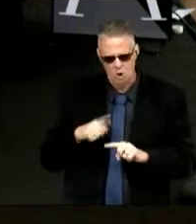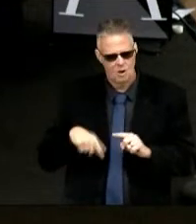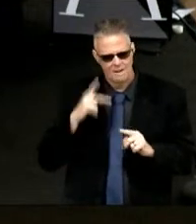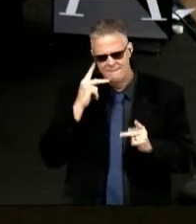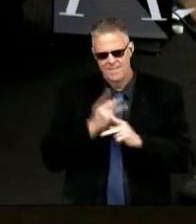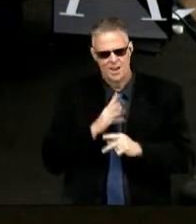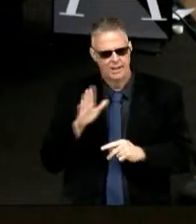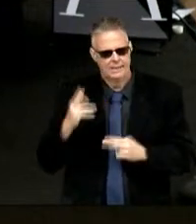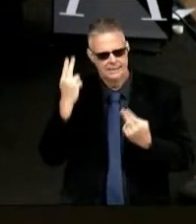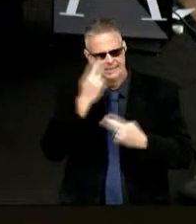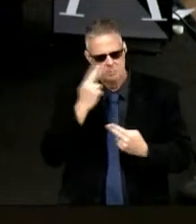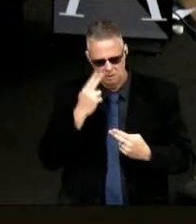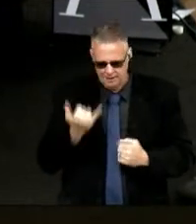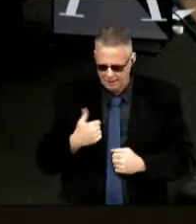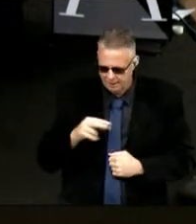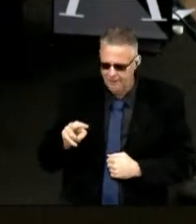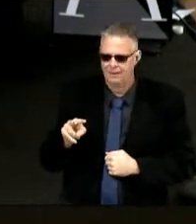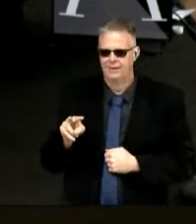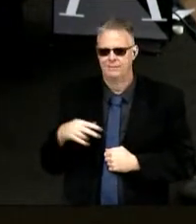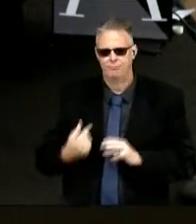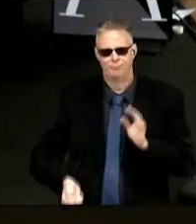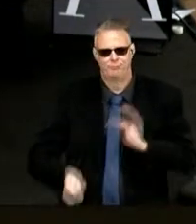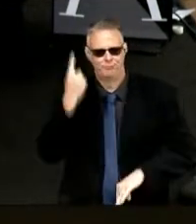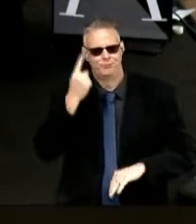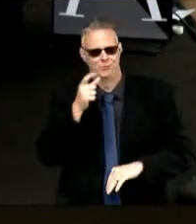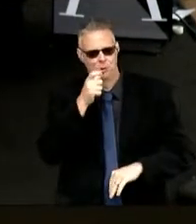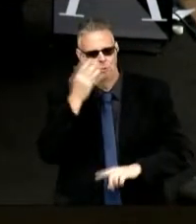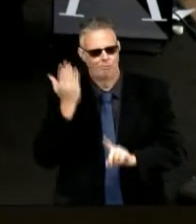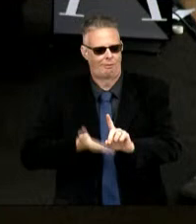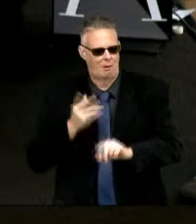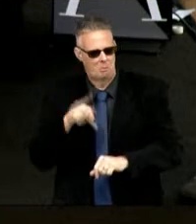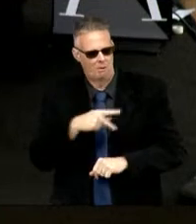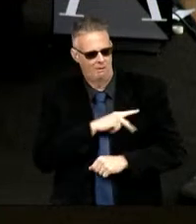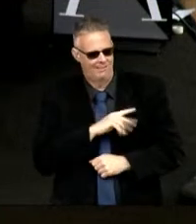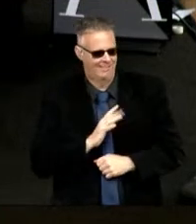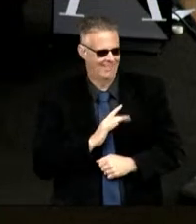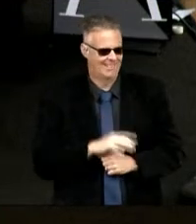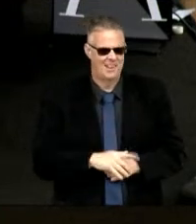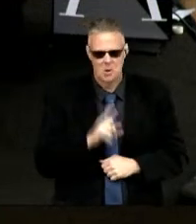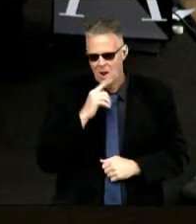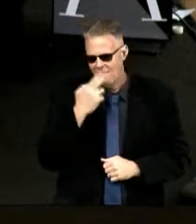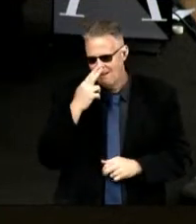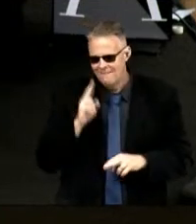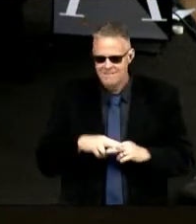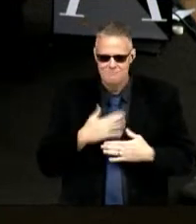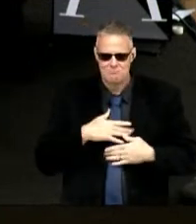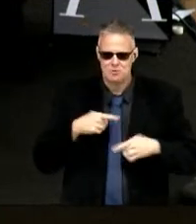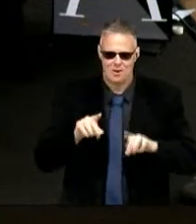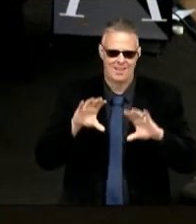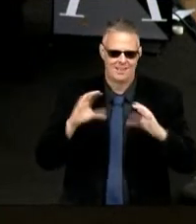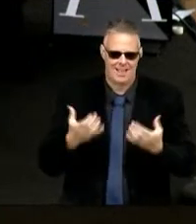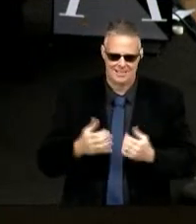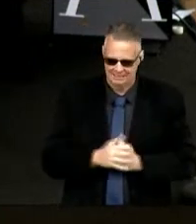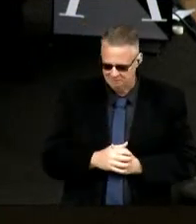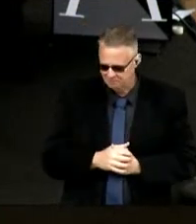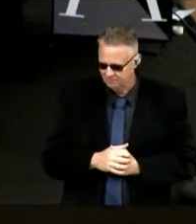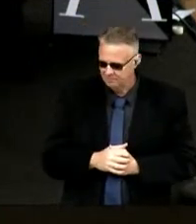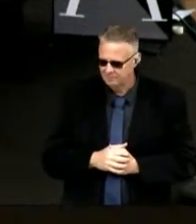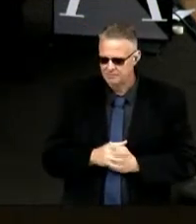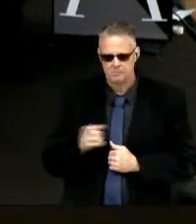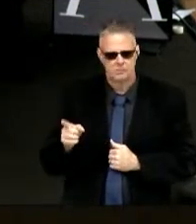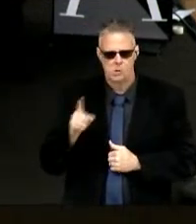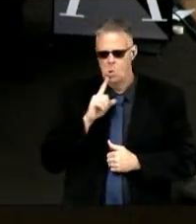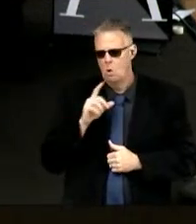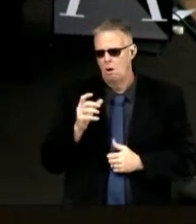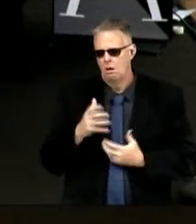at first, but now I really get him. And it's really been a lot of fun having him in class. He's